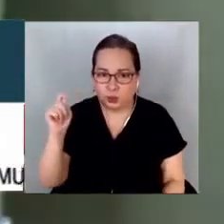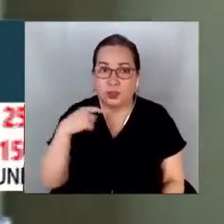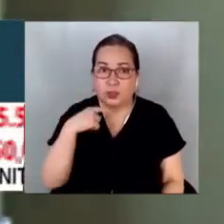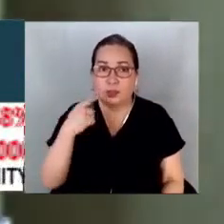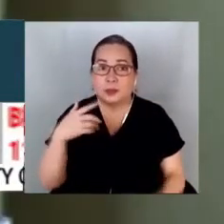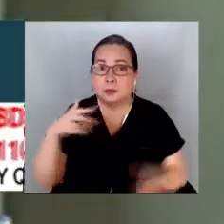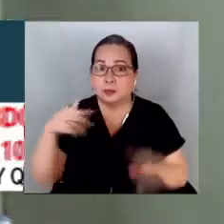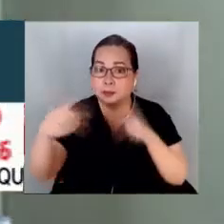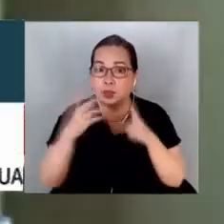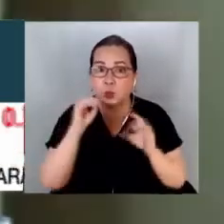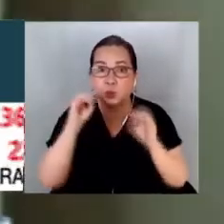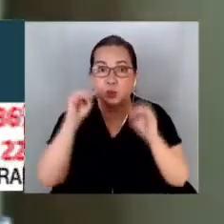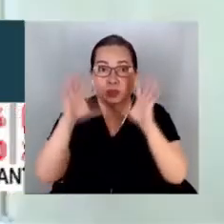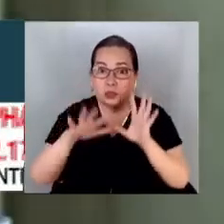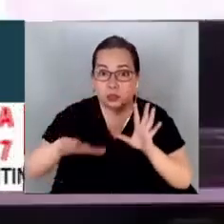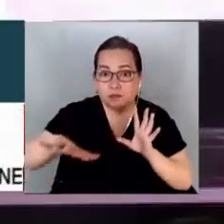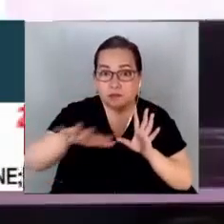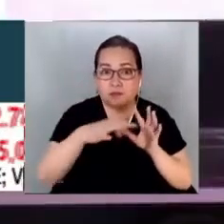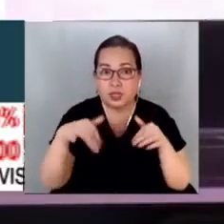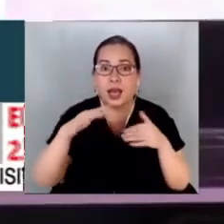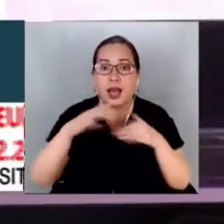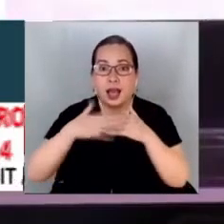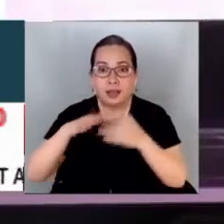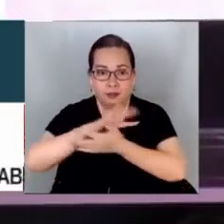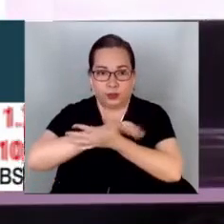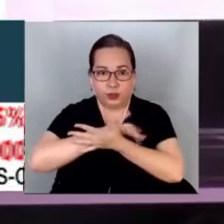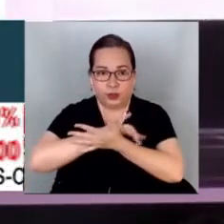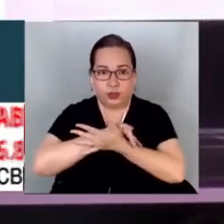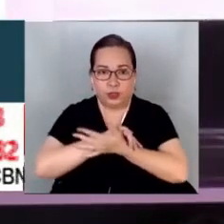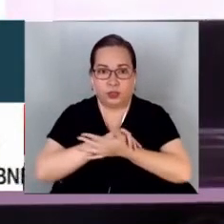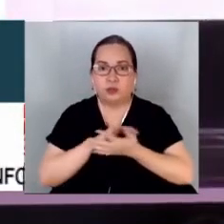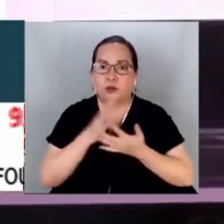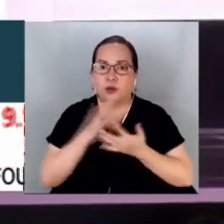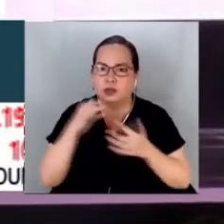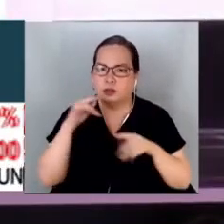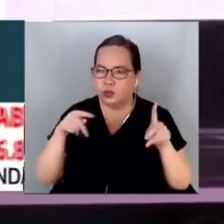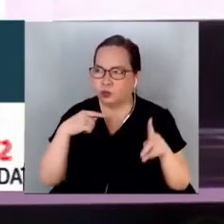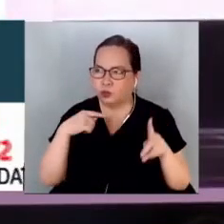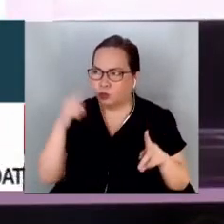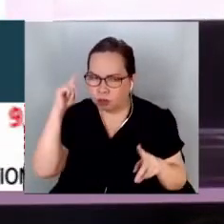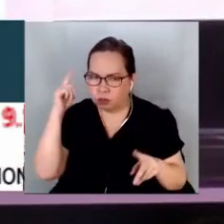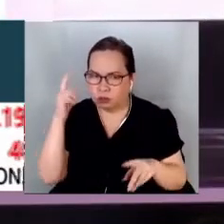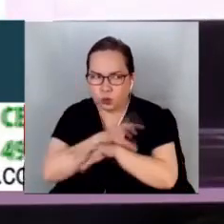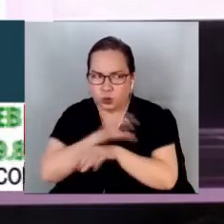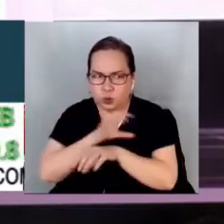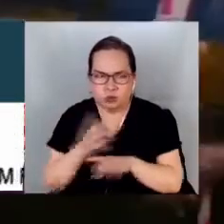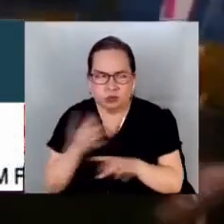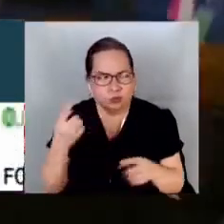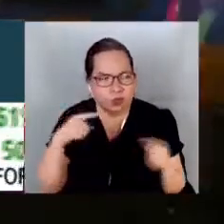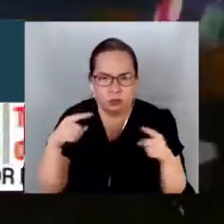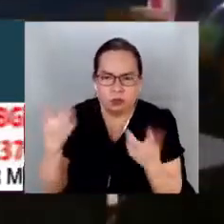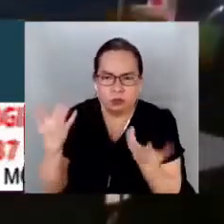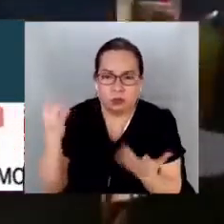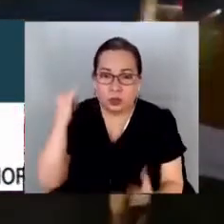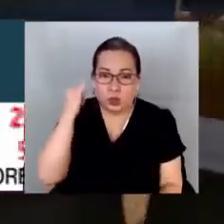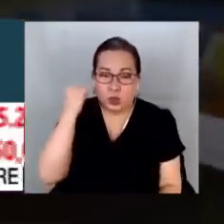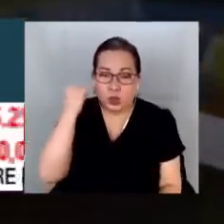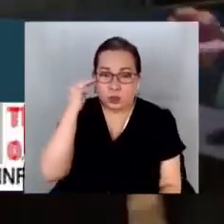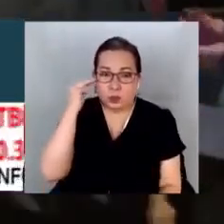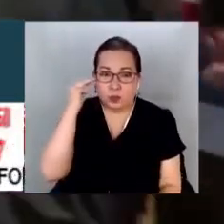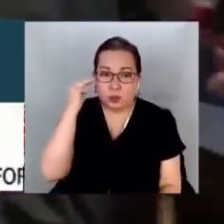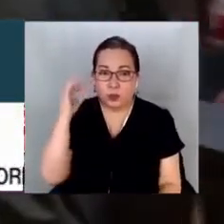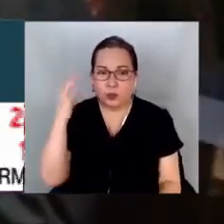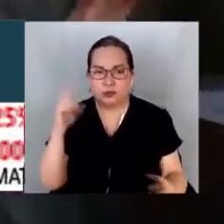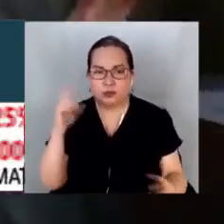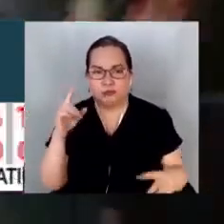the teachers again after the pandemic. This ends countless speculations about his whereabouts since he blasted China's